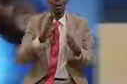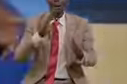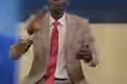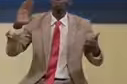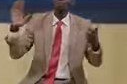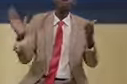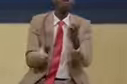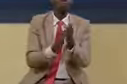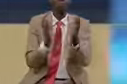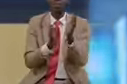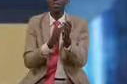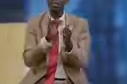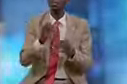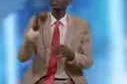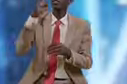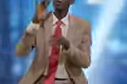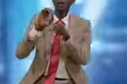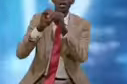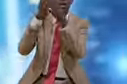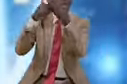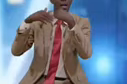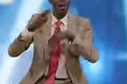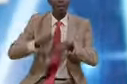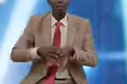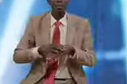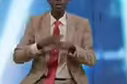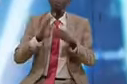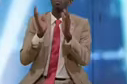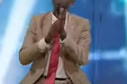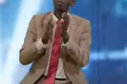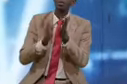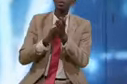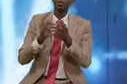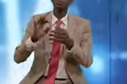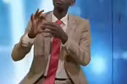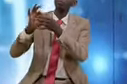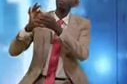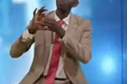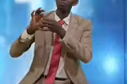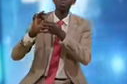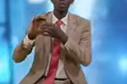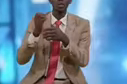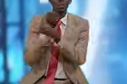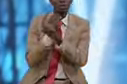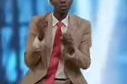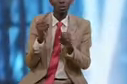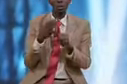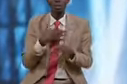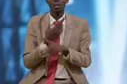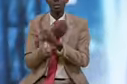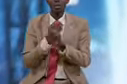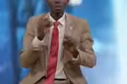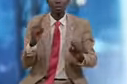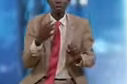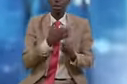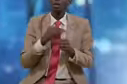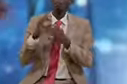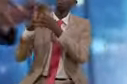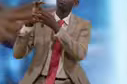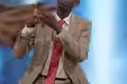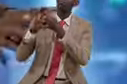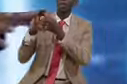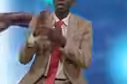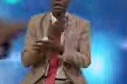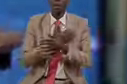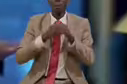That praise of God, to him belongs salvation and redemption and reconciliation and